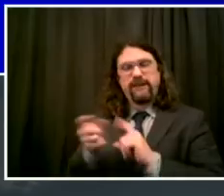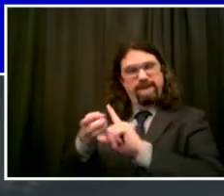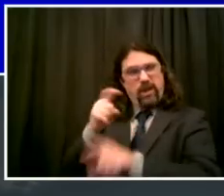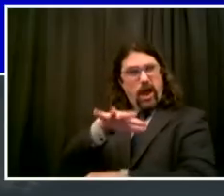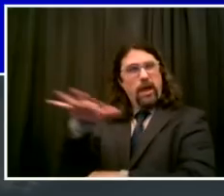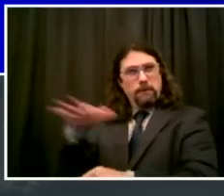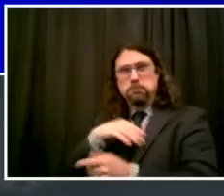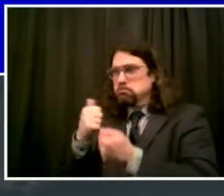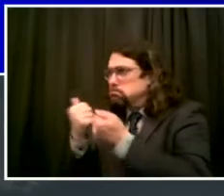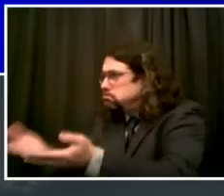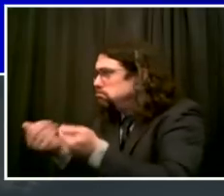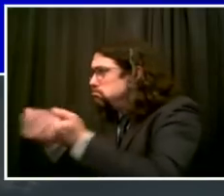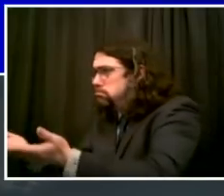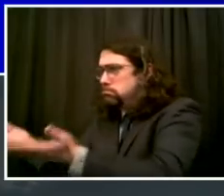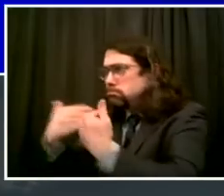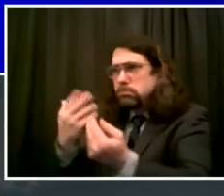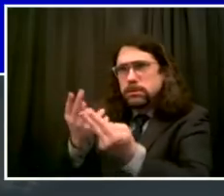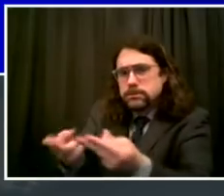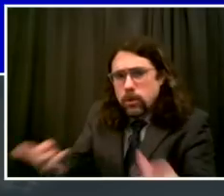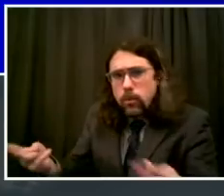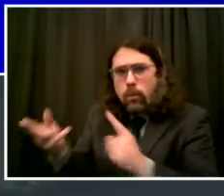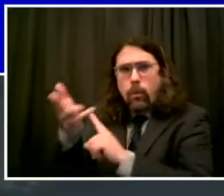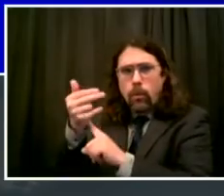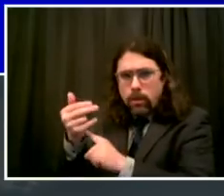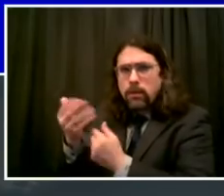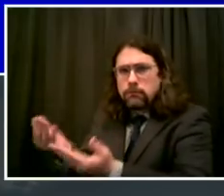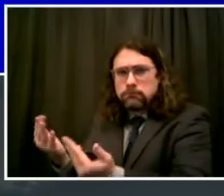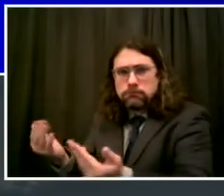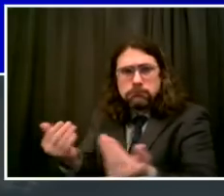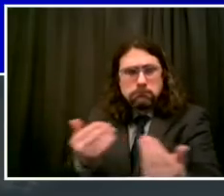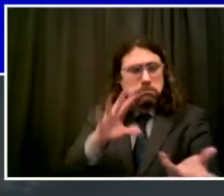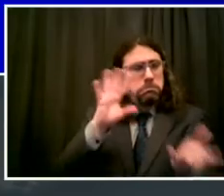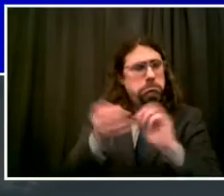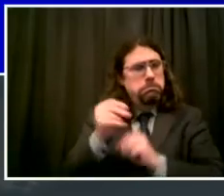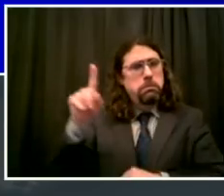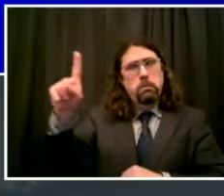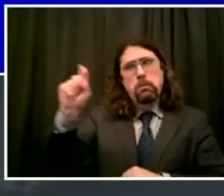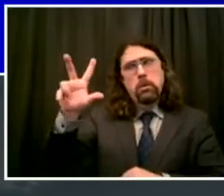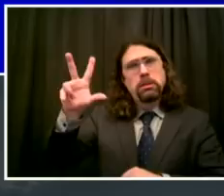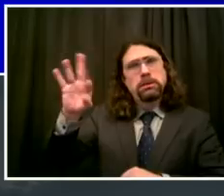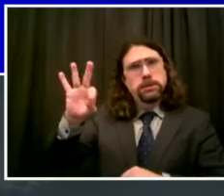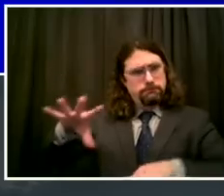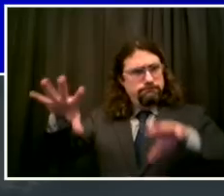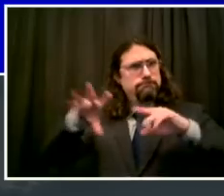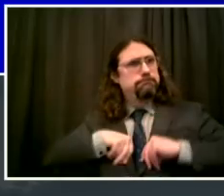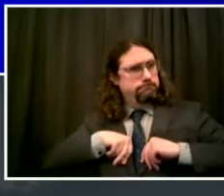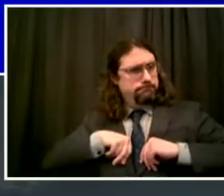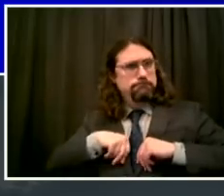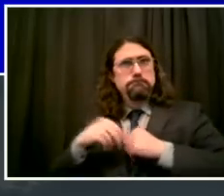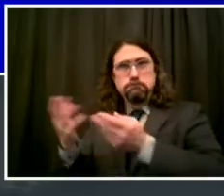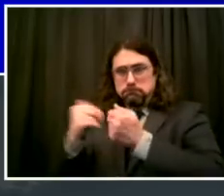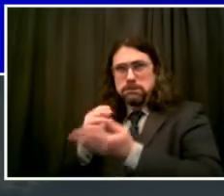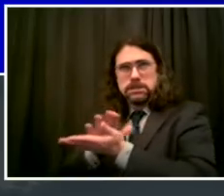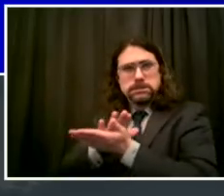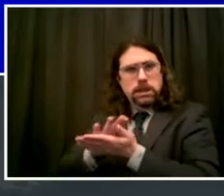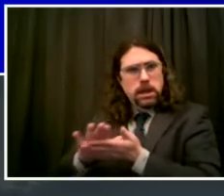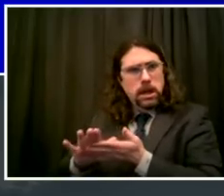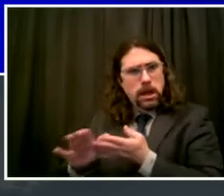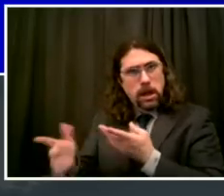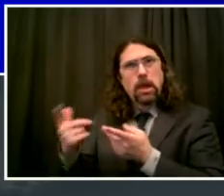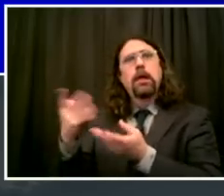Again, numbers we've never seen ever in the history of the city. Such an extraordinary number of